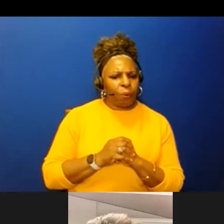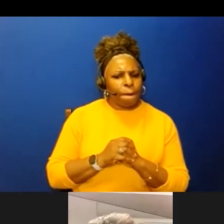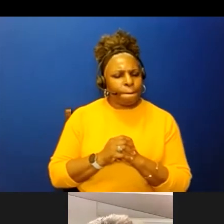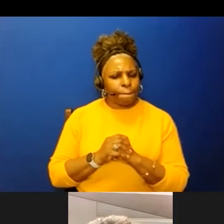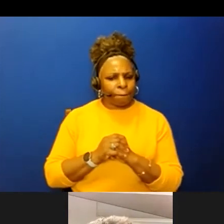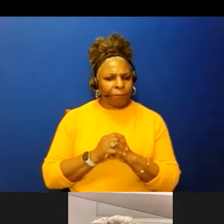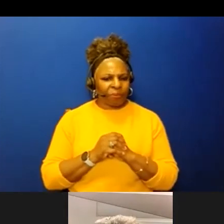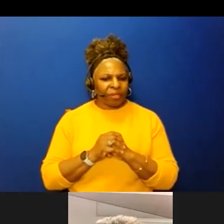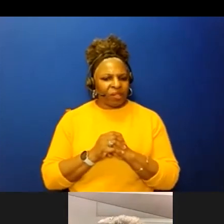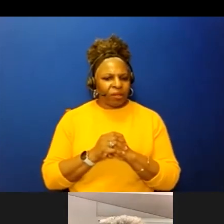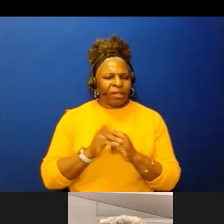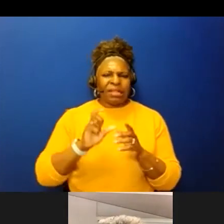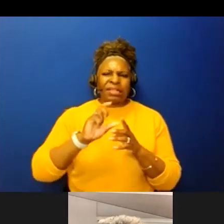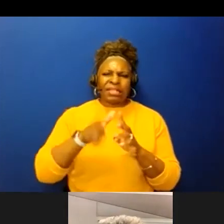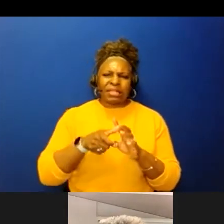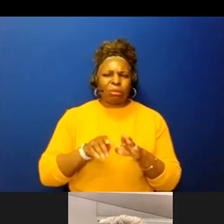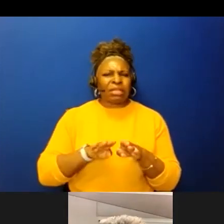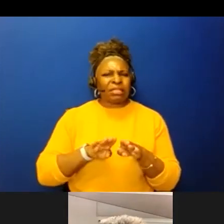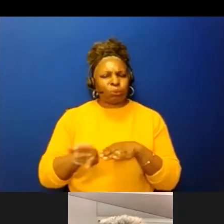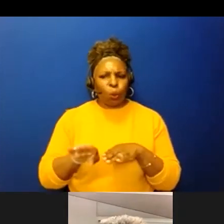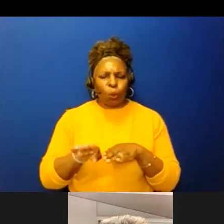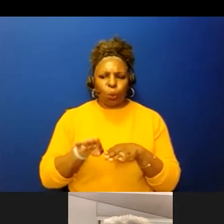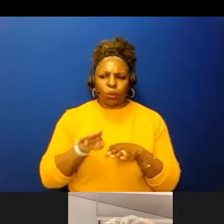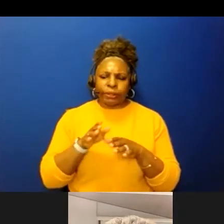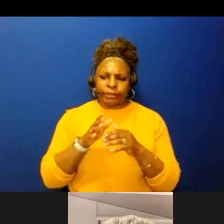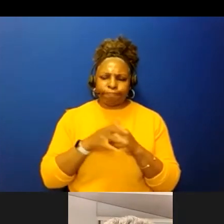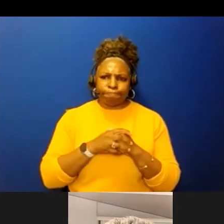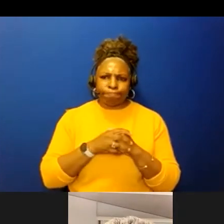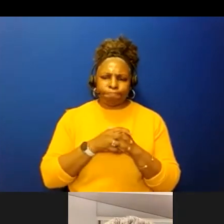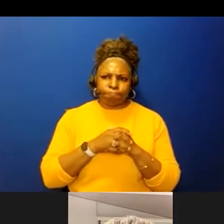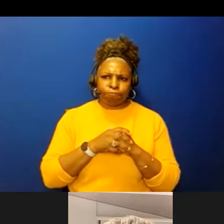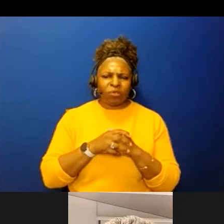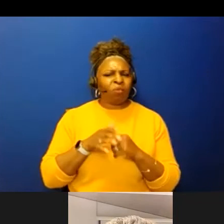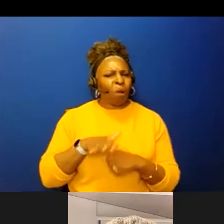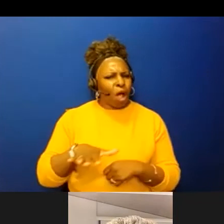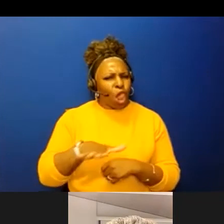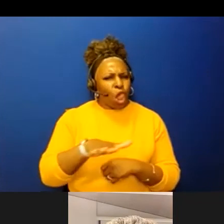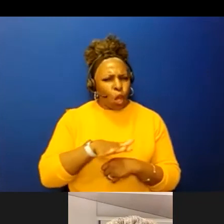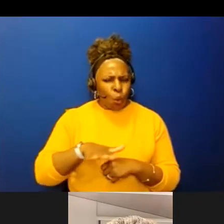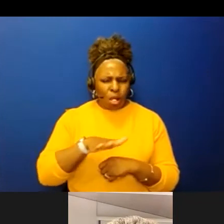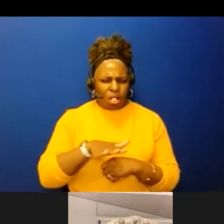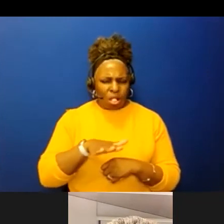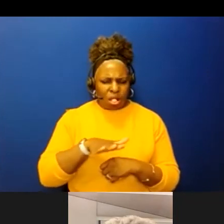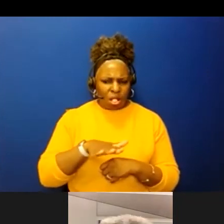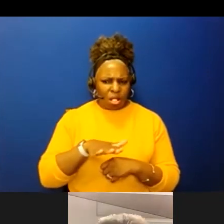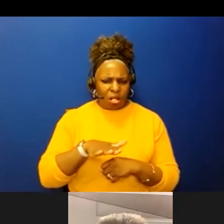mean, disability sport, really. I would, from a local level, actually, I would.